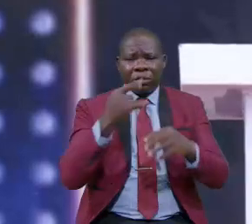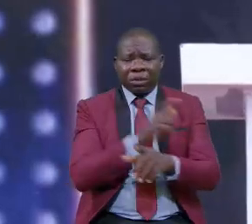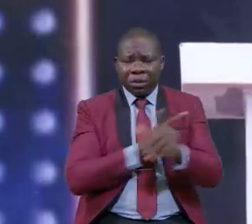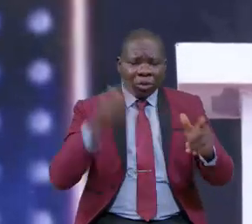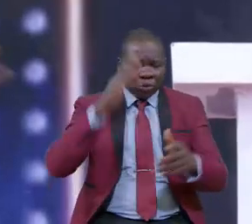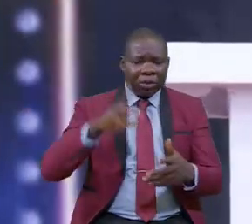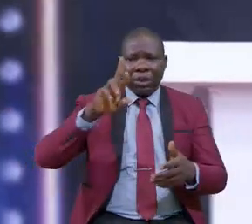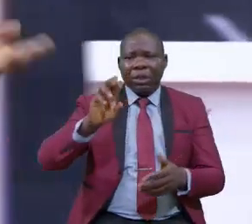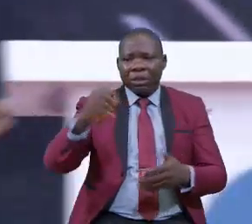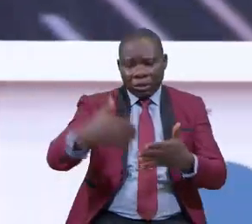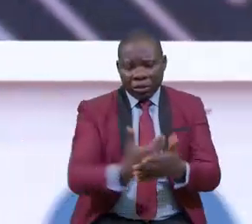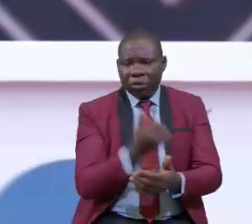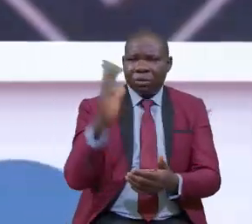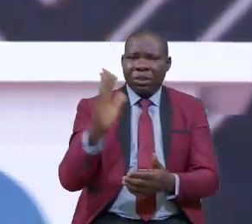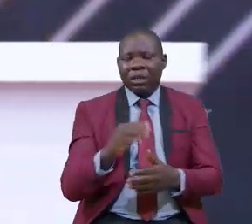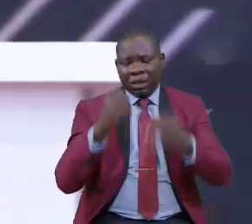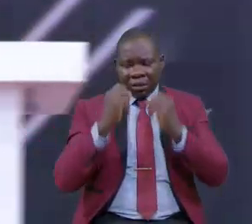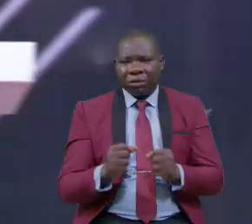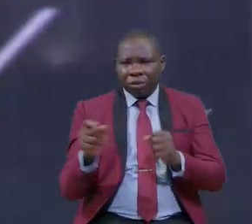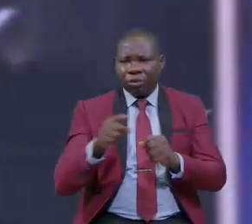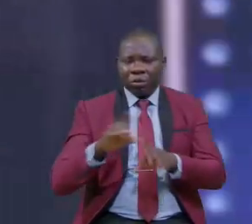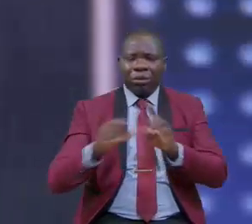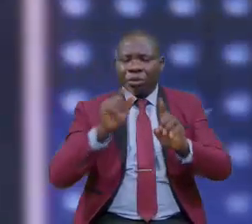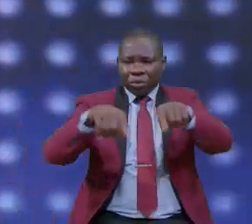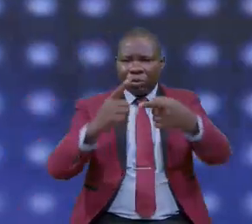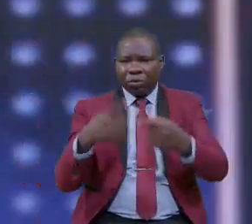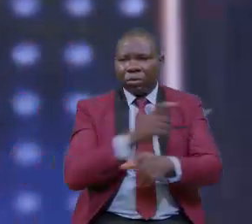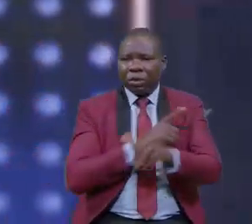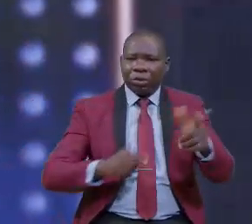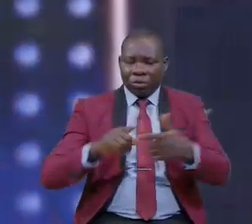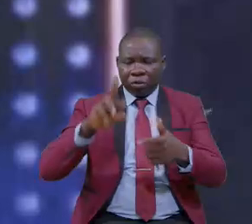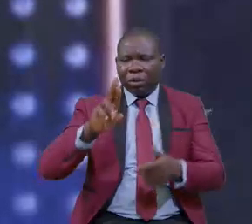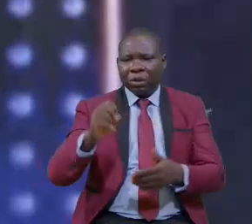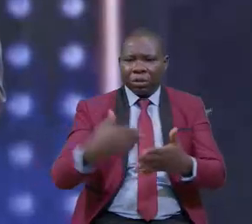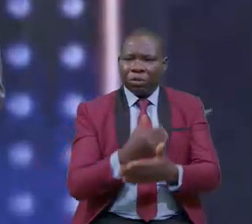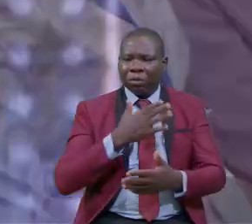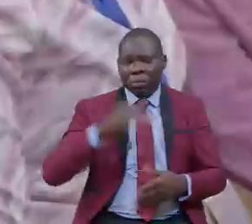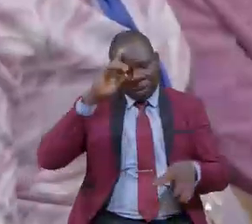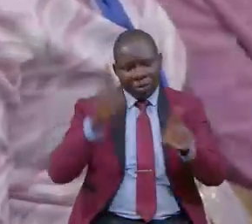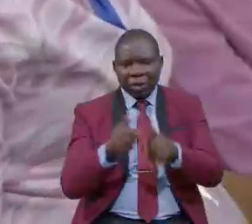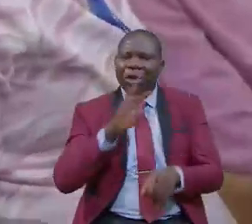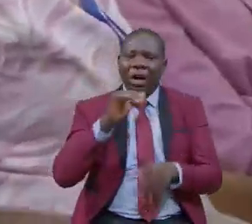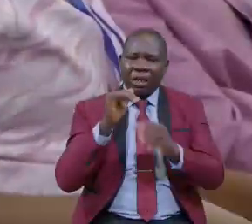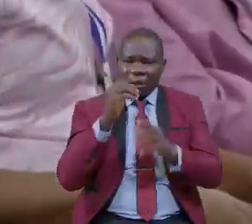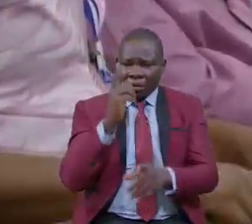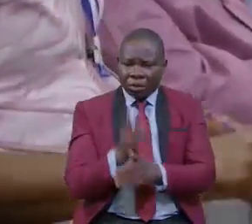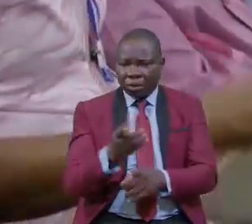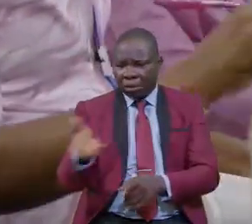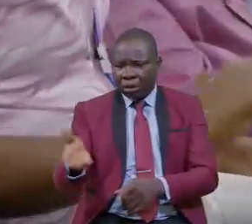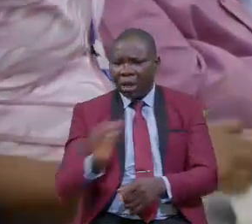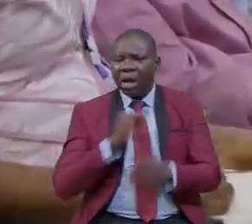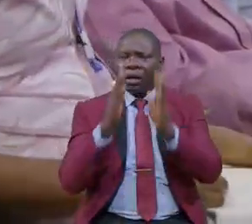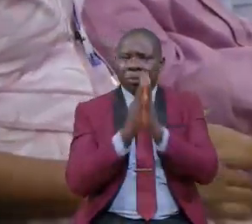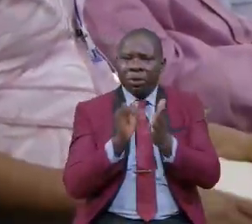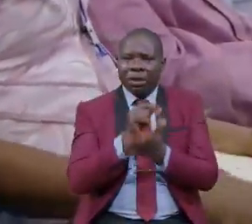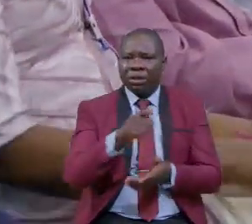Lord to be near, and you're just there, you're just there. I pray you'll not forfeit your ministry. Amen. Today,